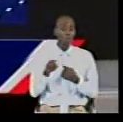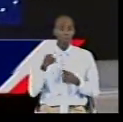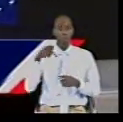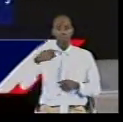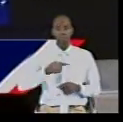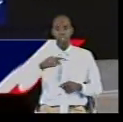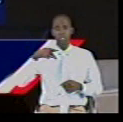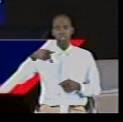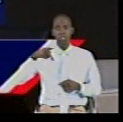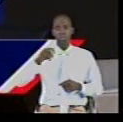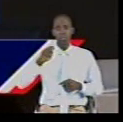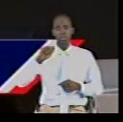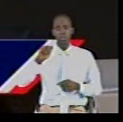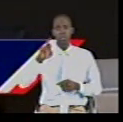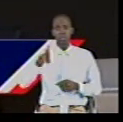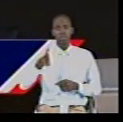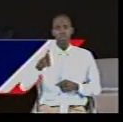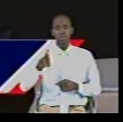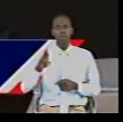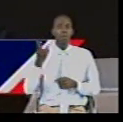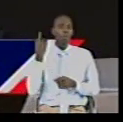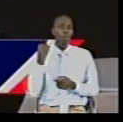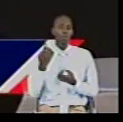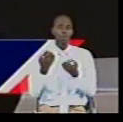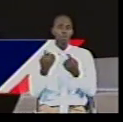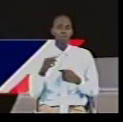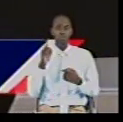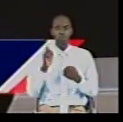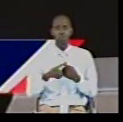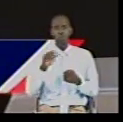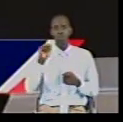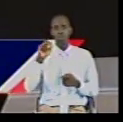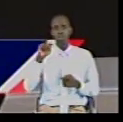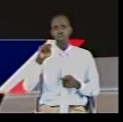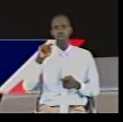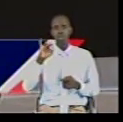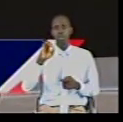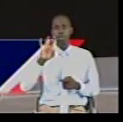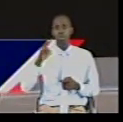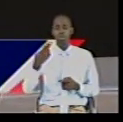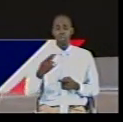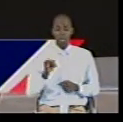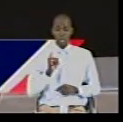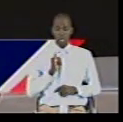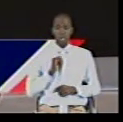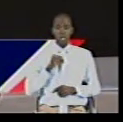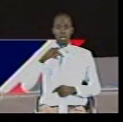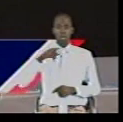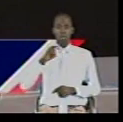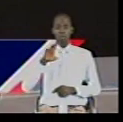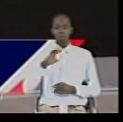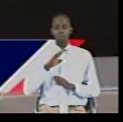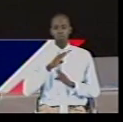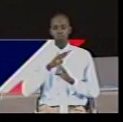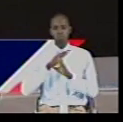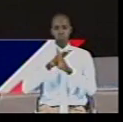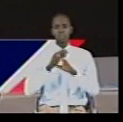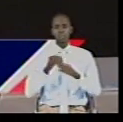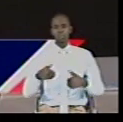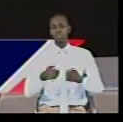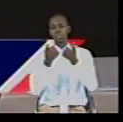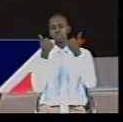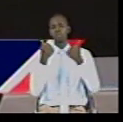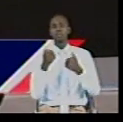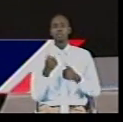was come to Antioch, I withstood him to the face. That's Paul the